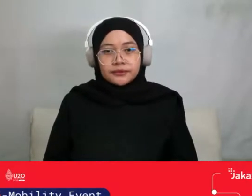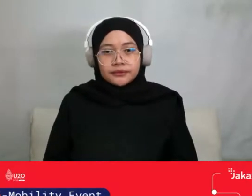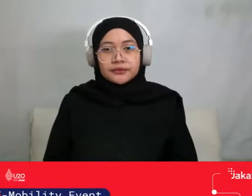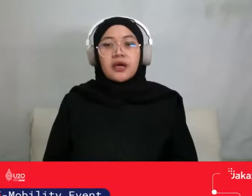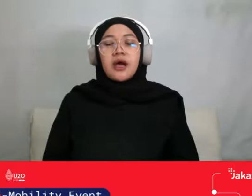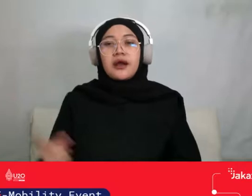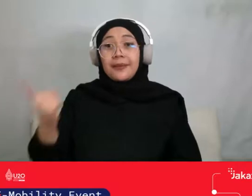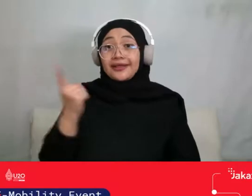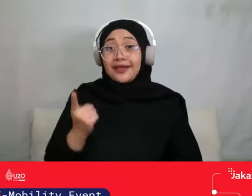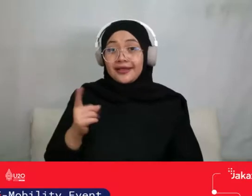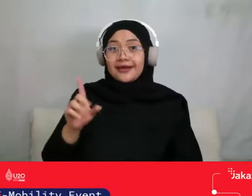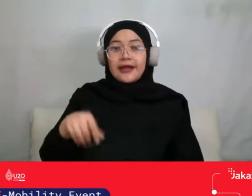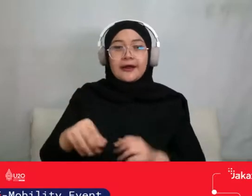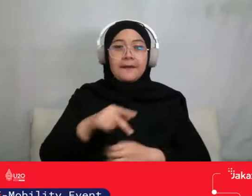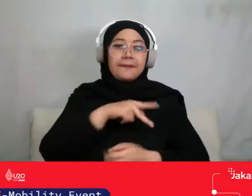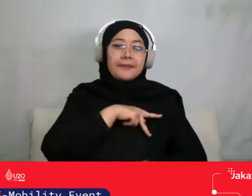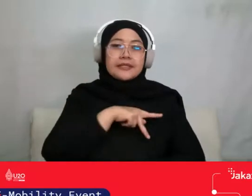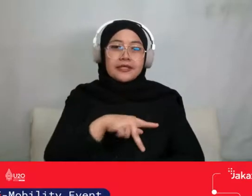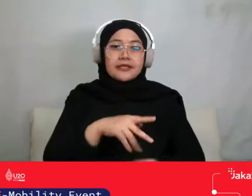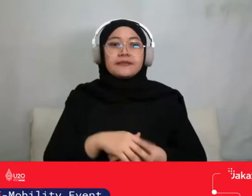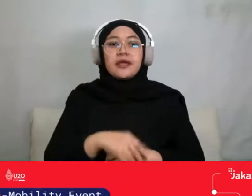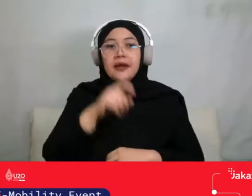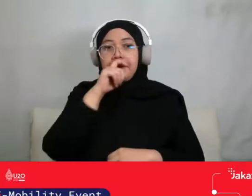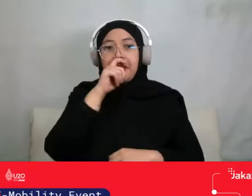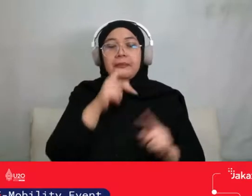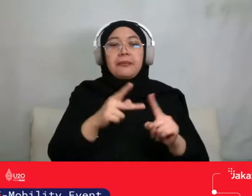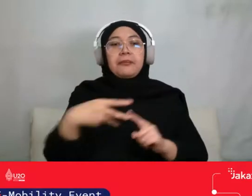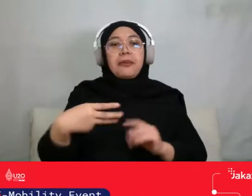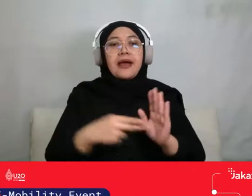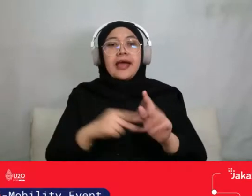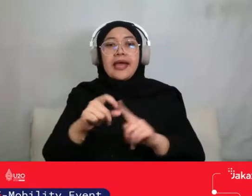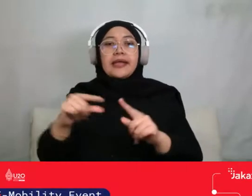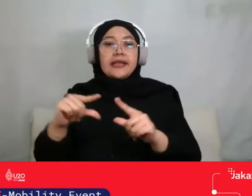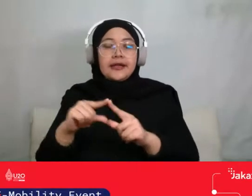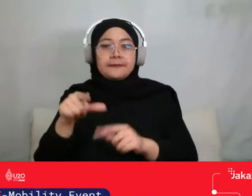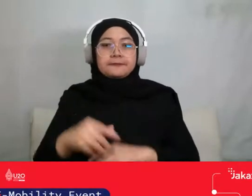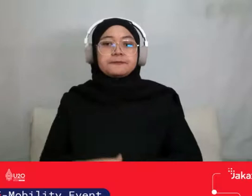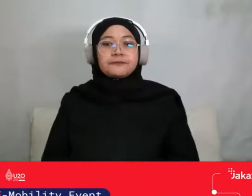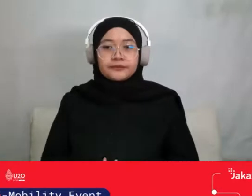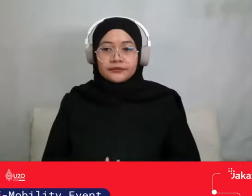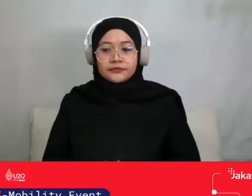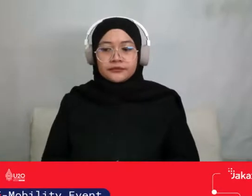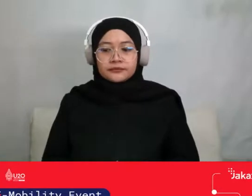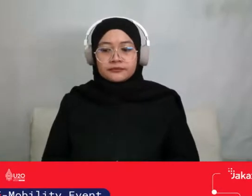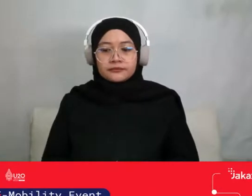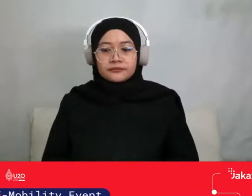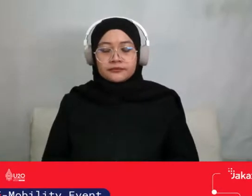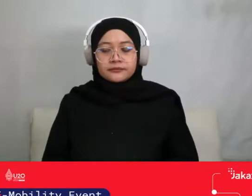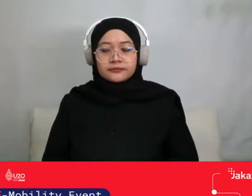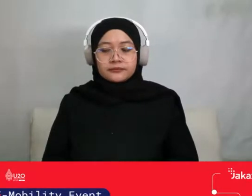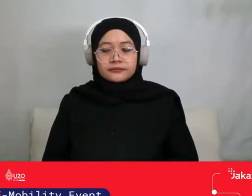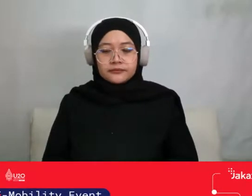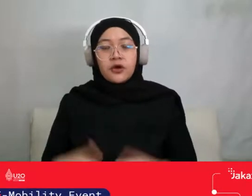Hendra Purimasjaya, from Mr. Hendra. The question is, what about the planning or the business